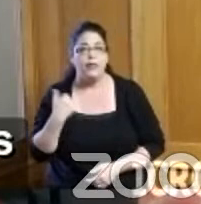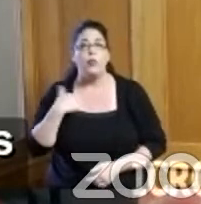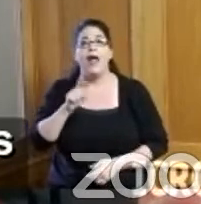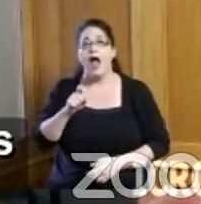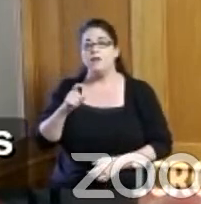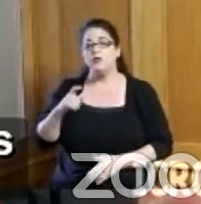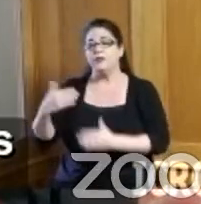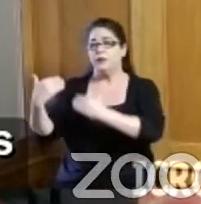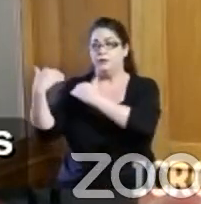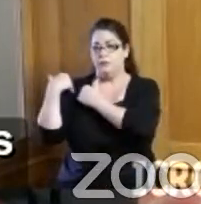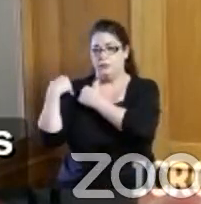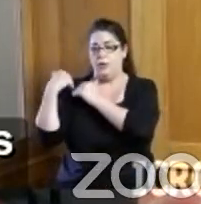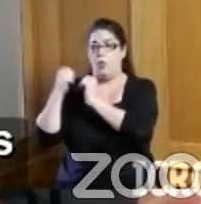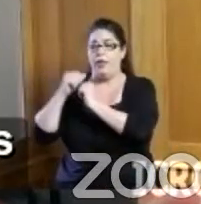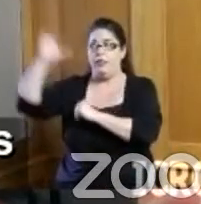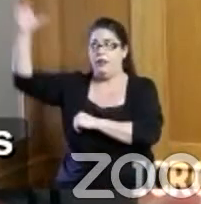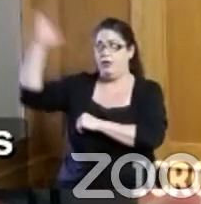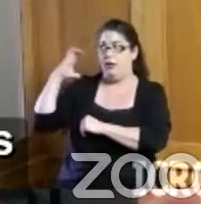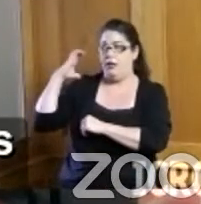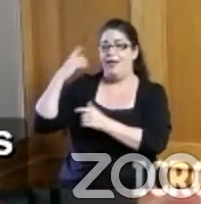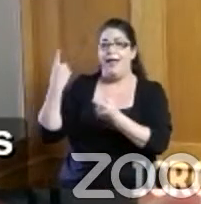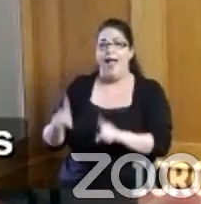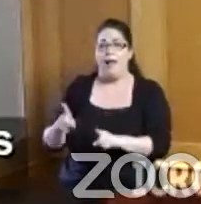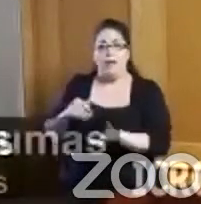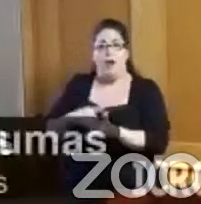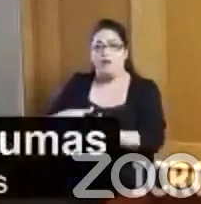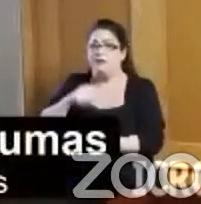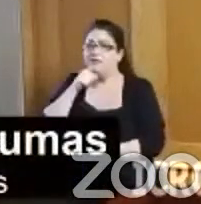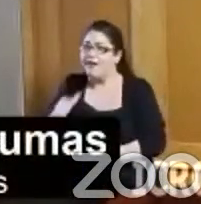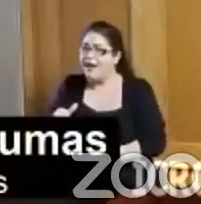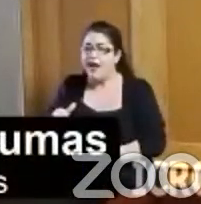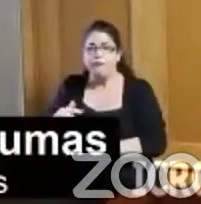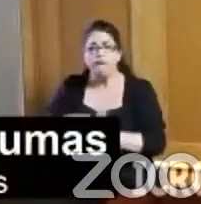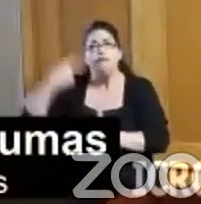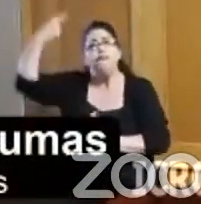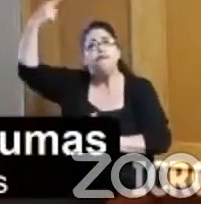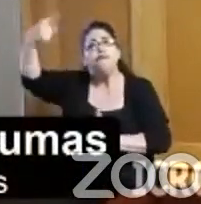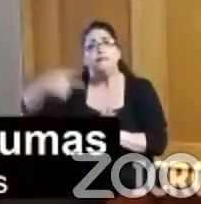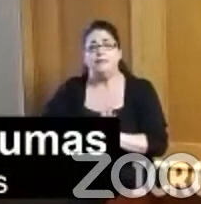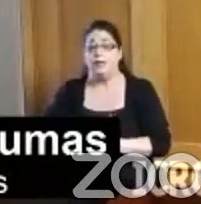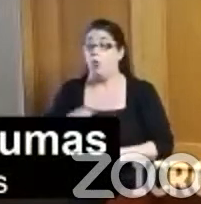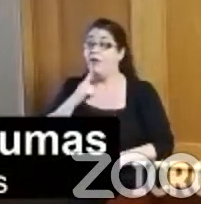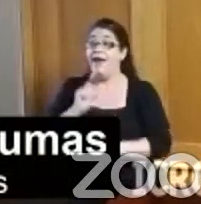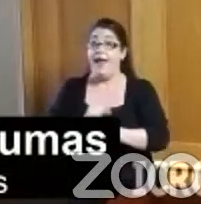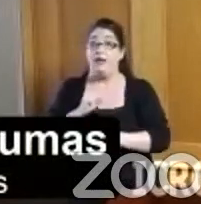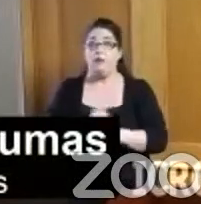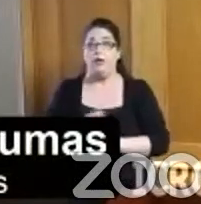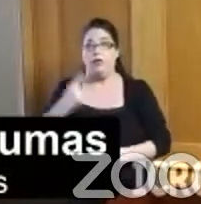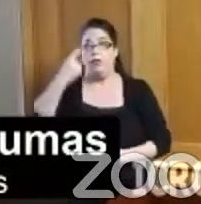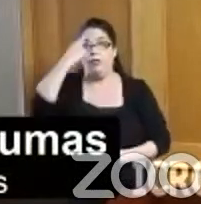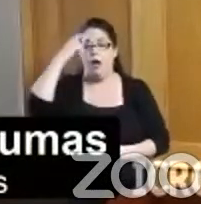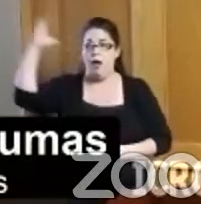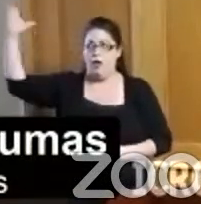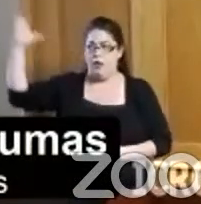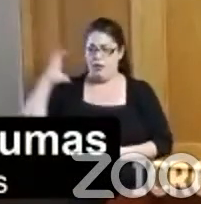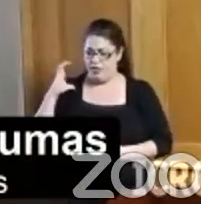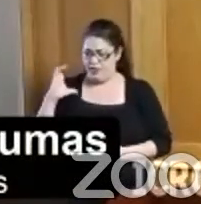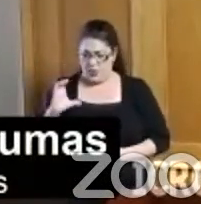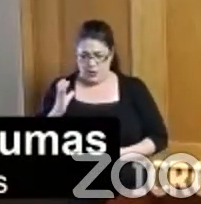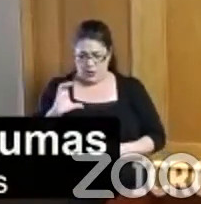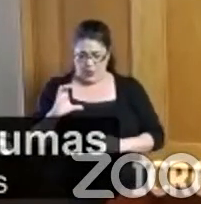accountable for the money that the people are supposed to do to have. We actually literally thought about what